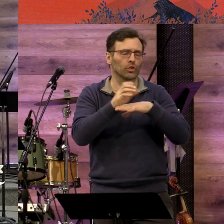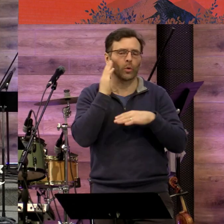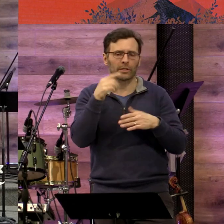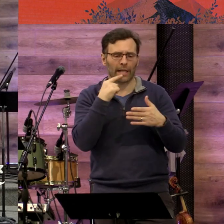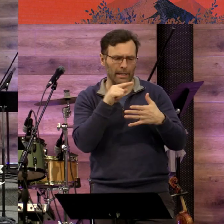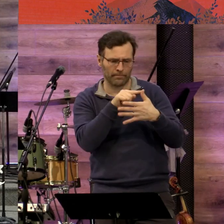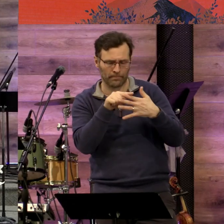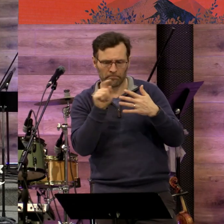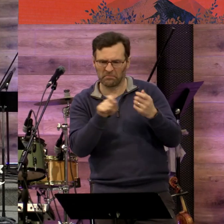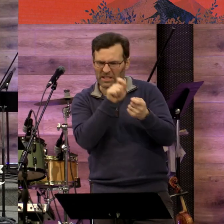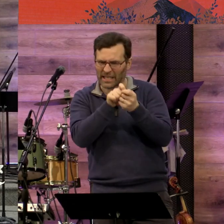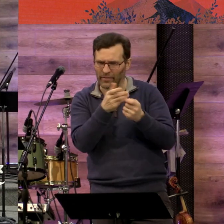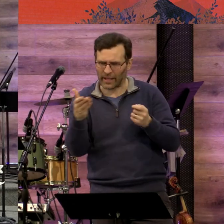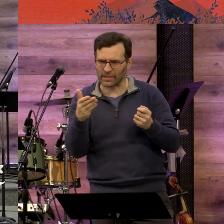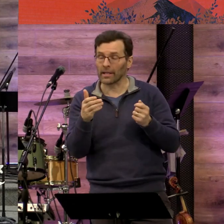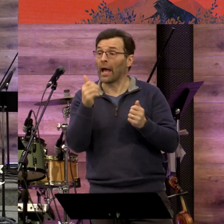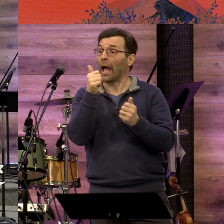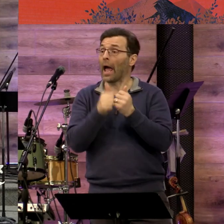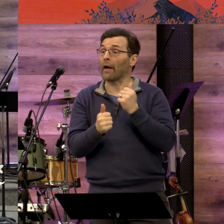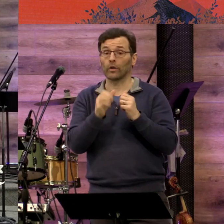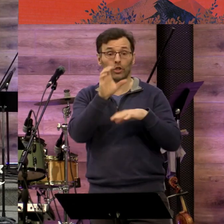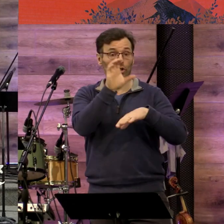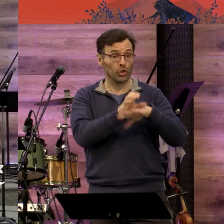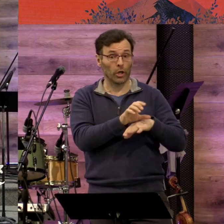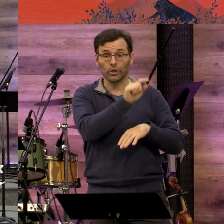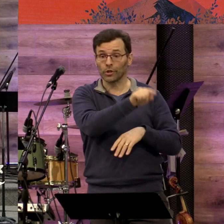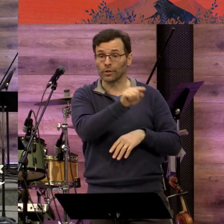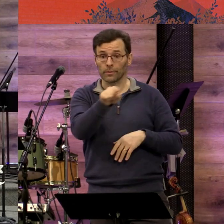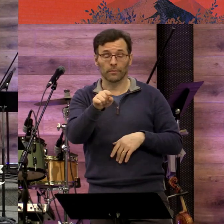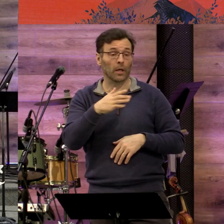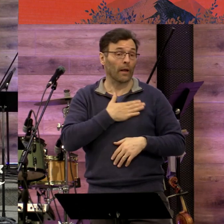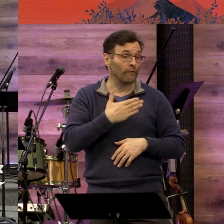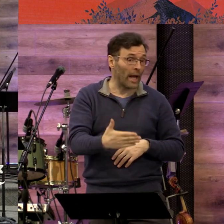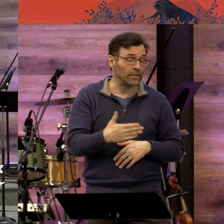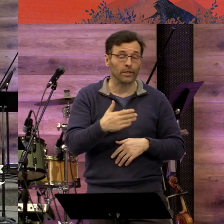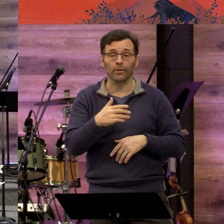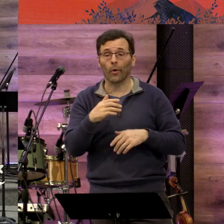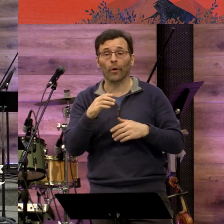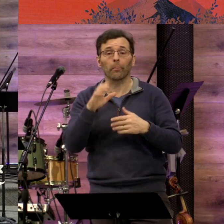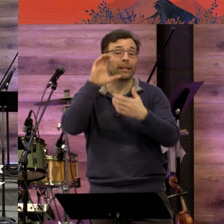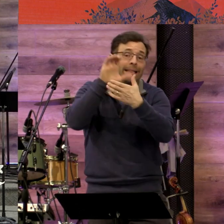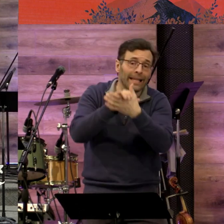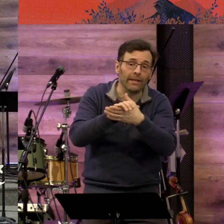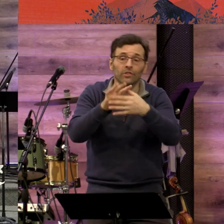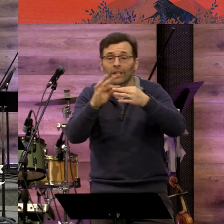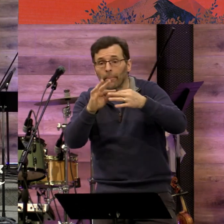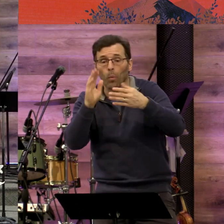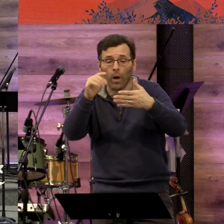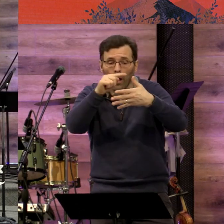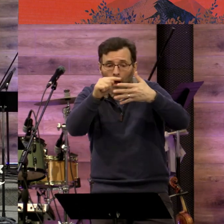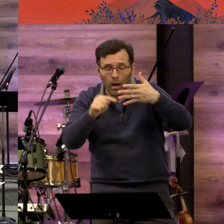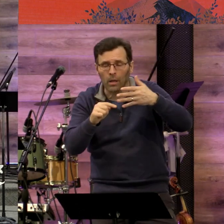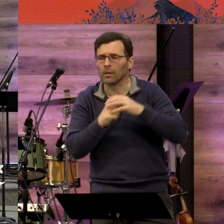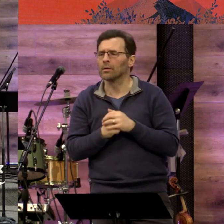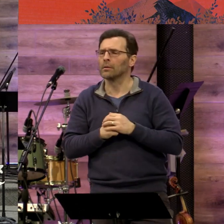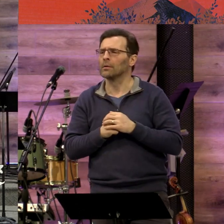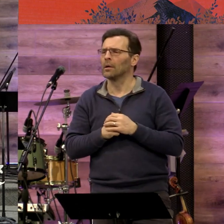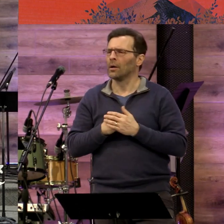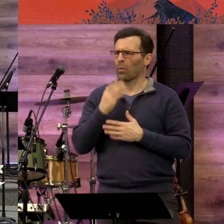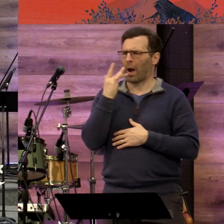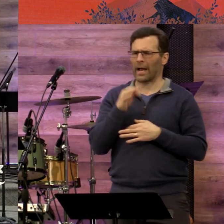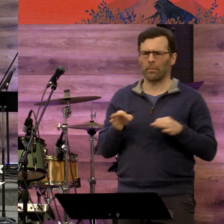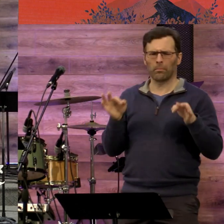these exact things. You'll find that in almost every single church confession or doctrinal statement. But why is it so important that